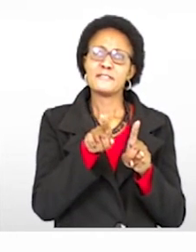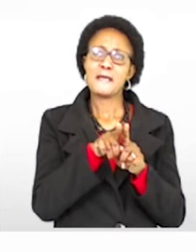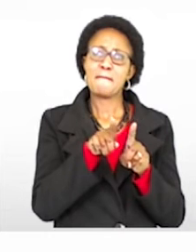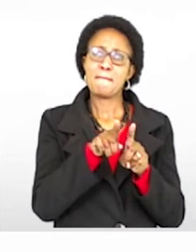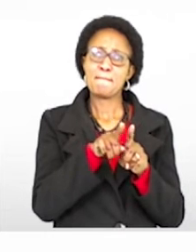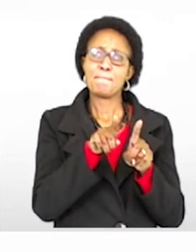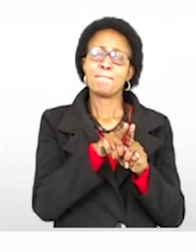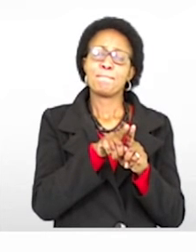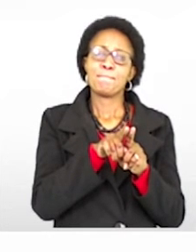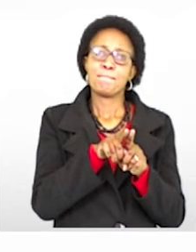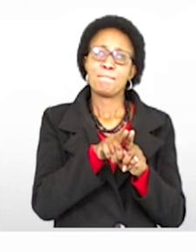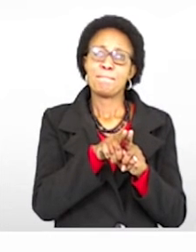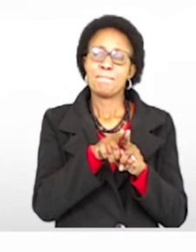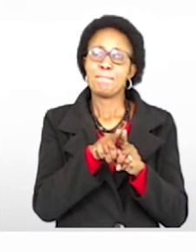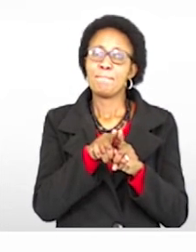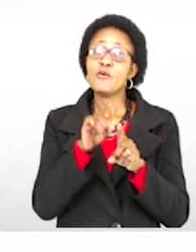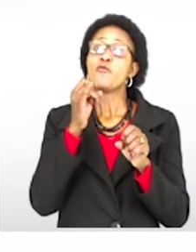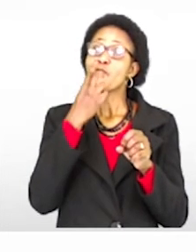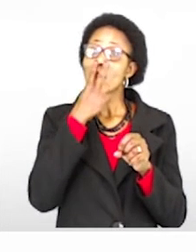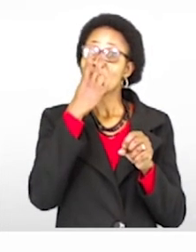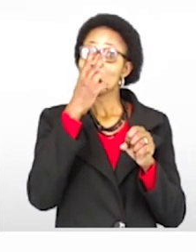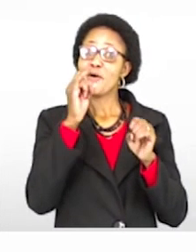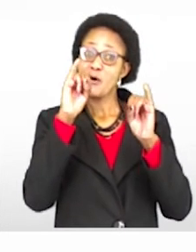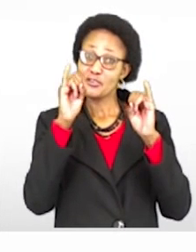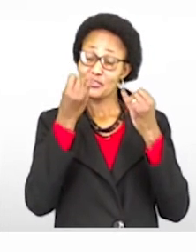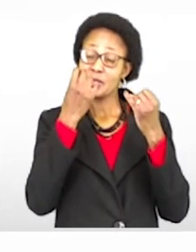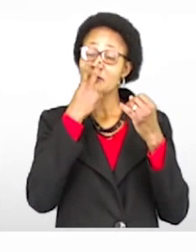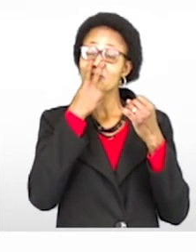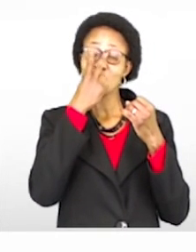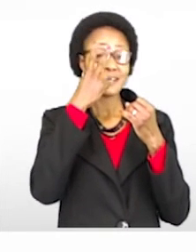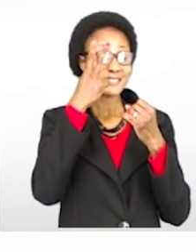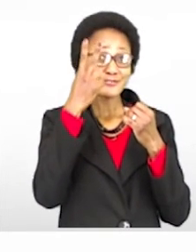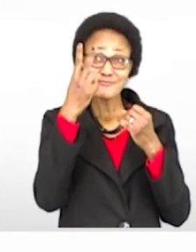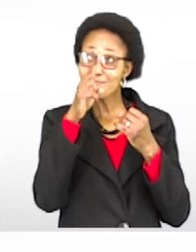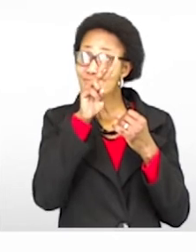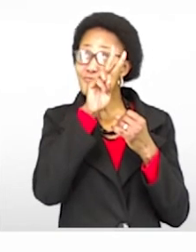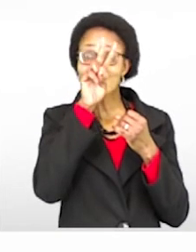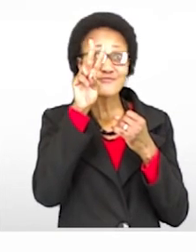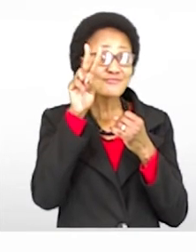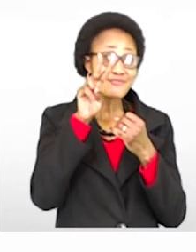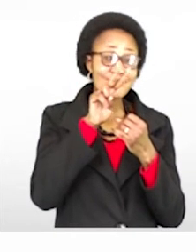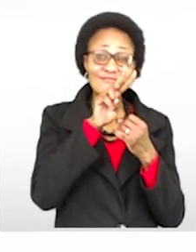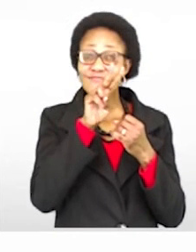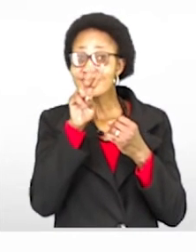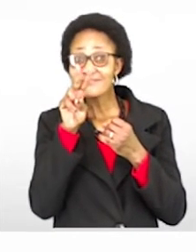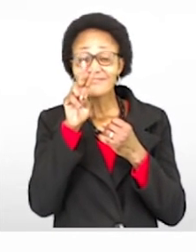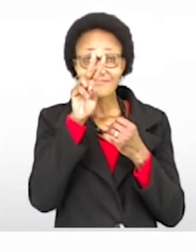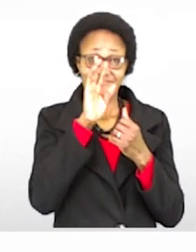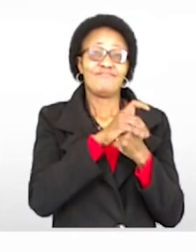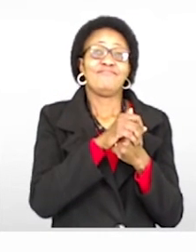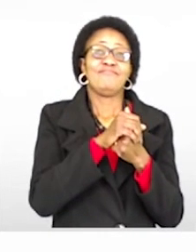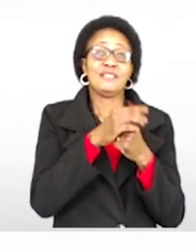The next time that you are in town, my children, I want you to take a look at these signs. For today, our job